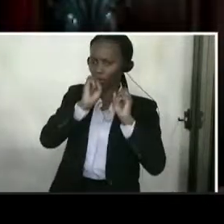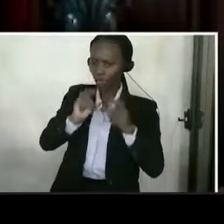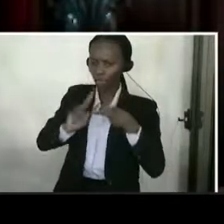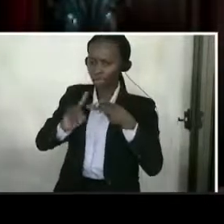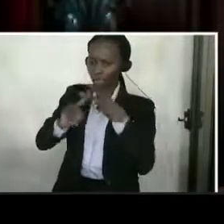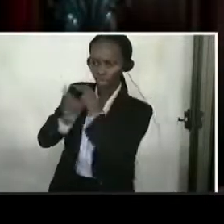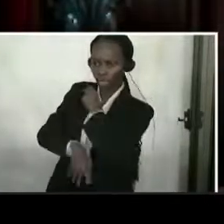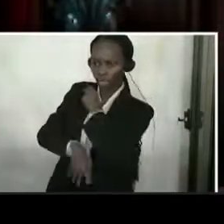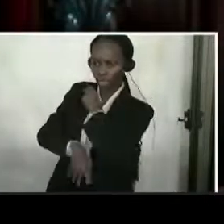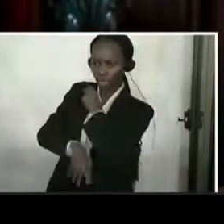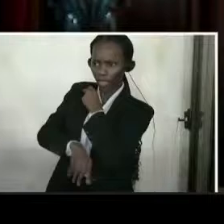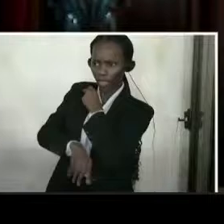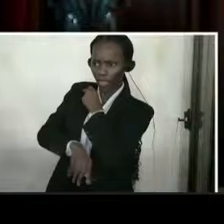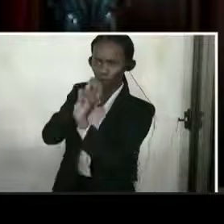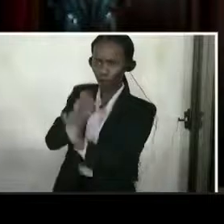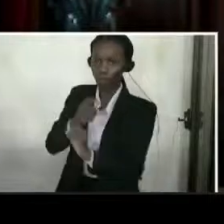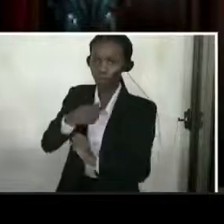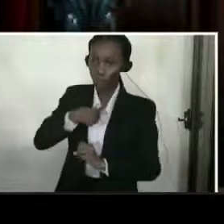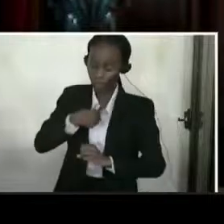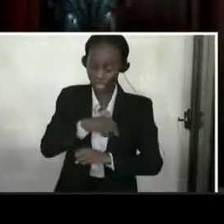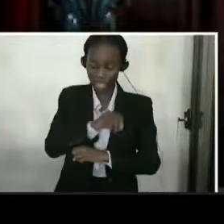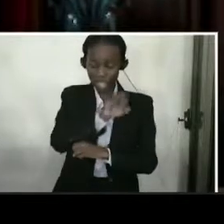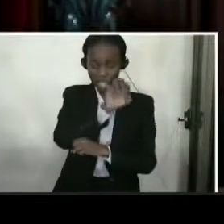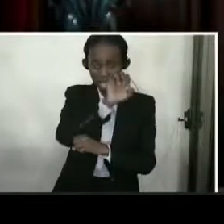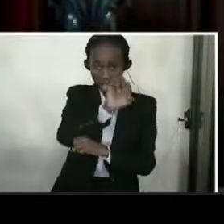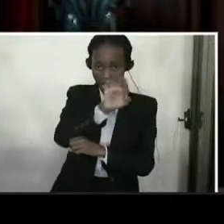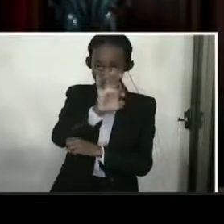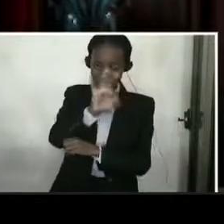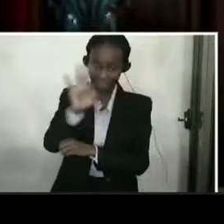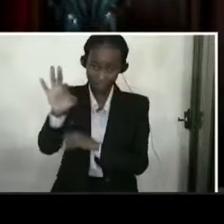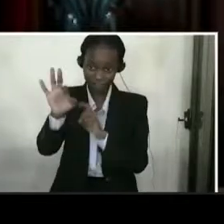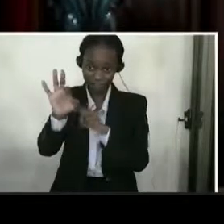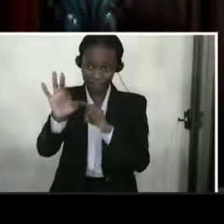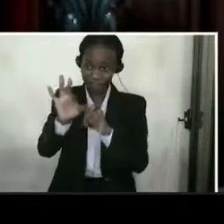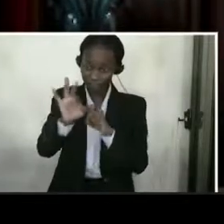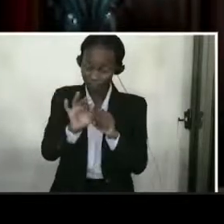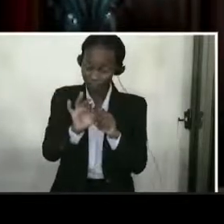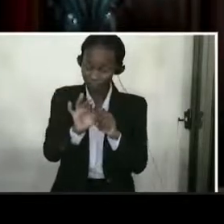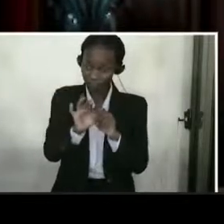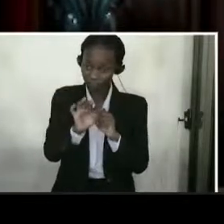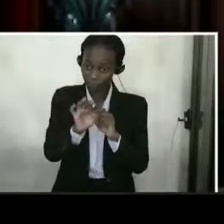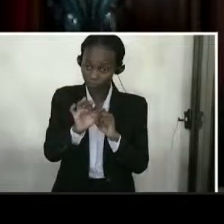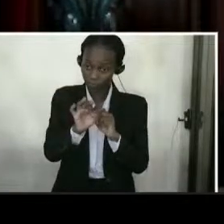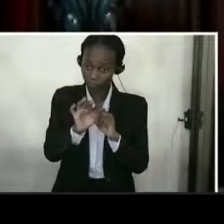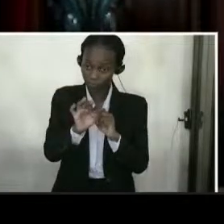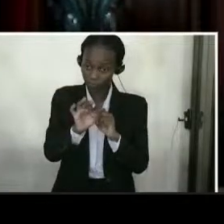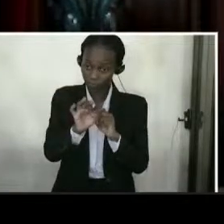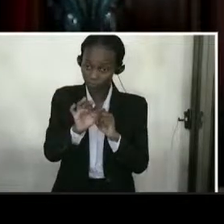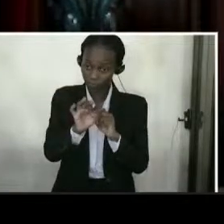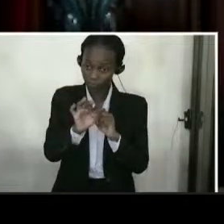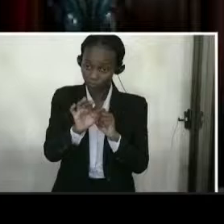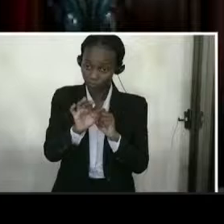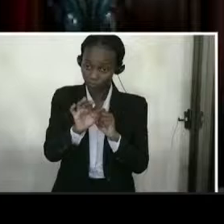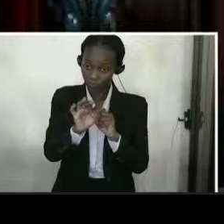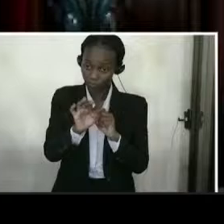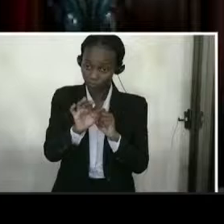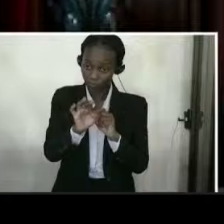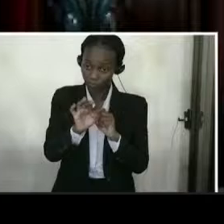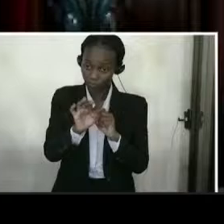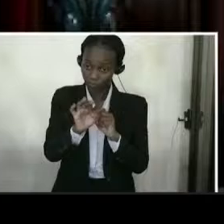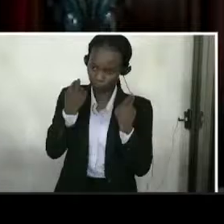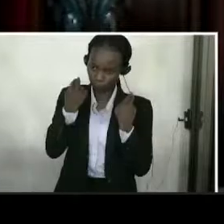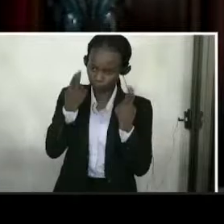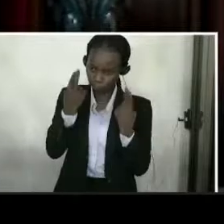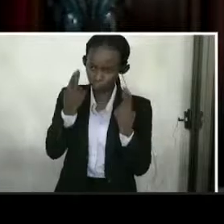arrested. As the economic freedom fighters in KwaZulu-Natal, we maintain that the corruption and mismanagement of public resources